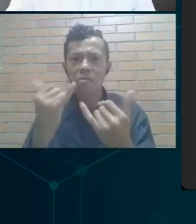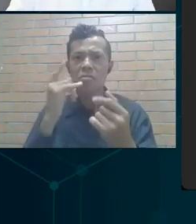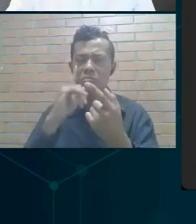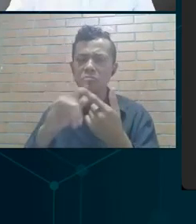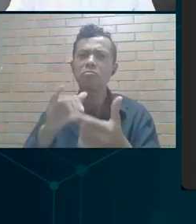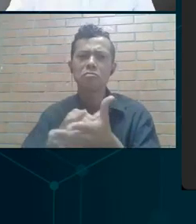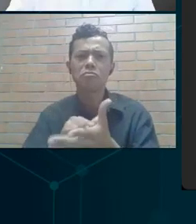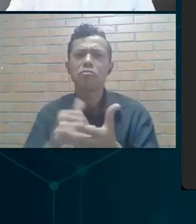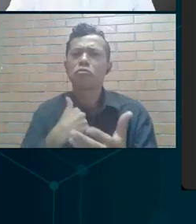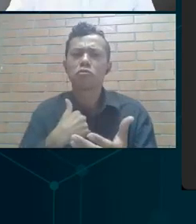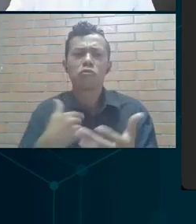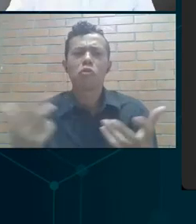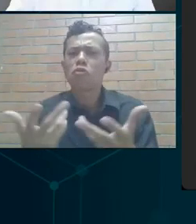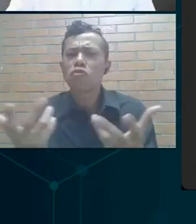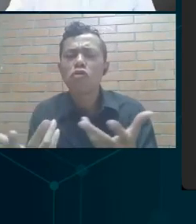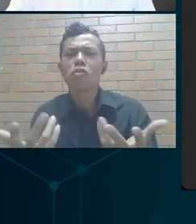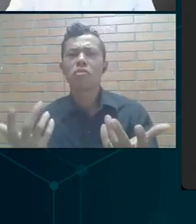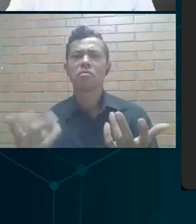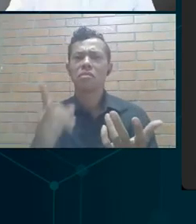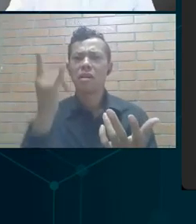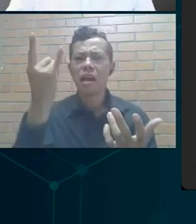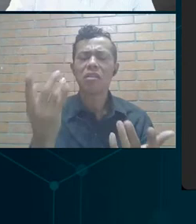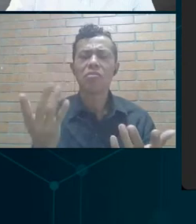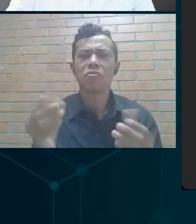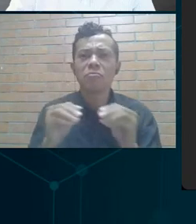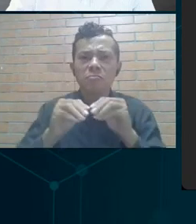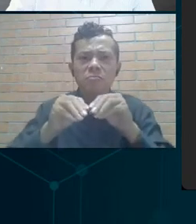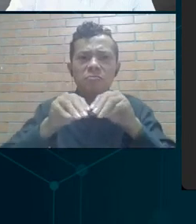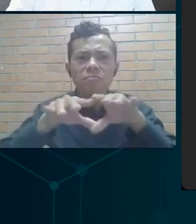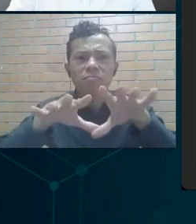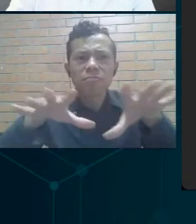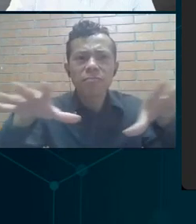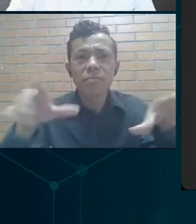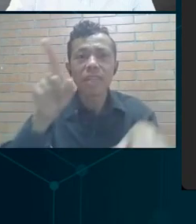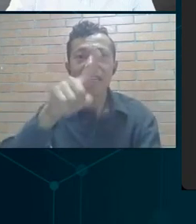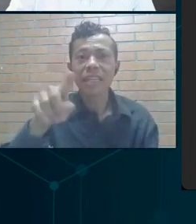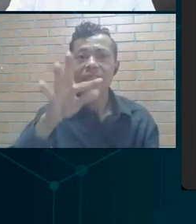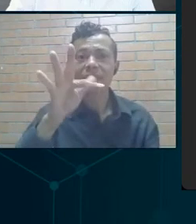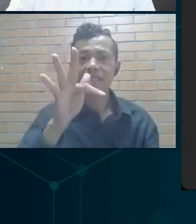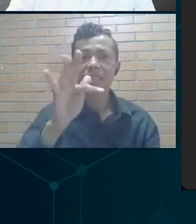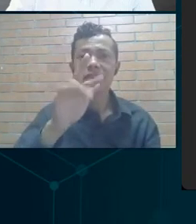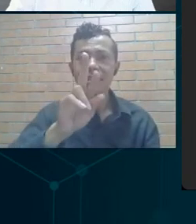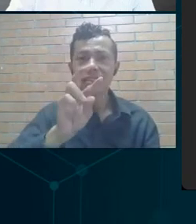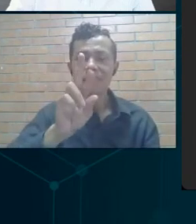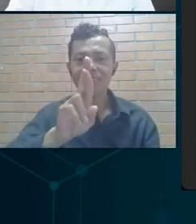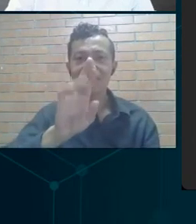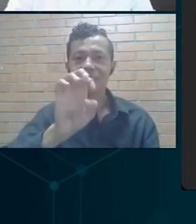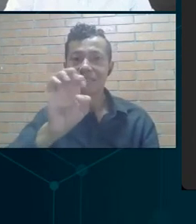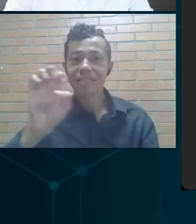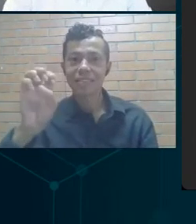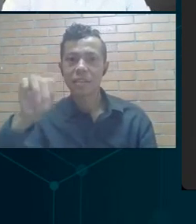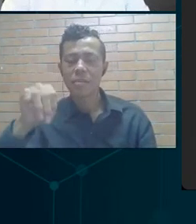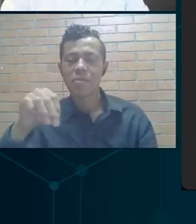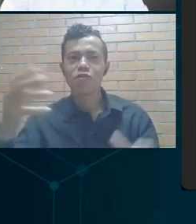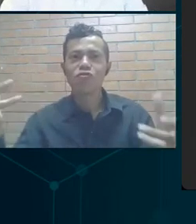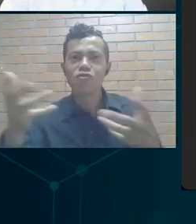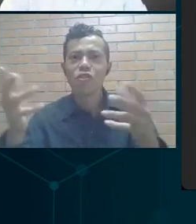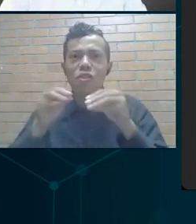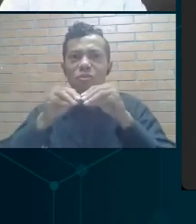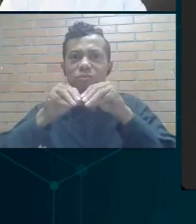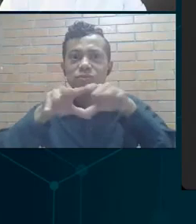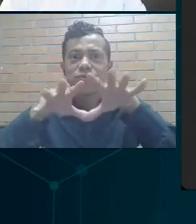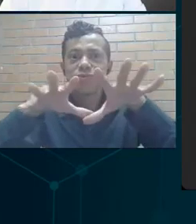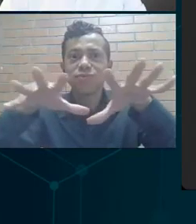it's probably running on AWS or one of the big clouds. But that ability to talk to a device across the world